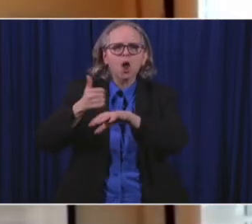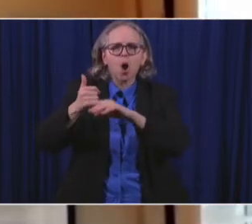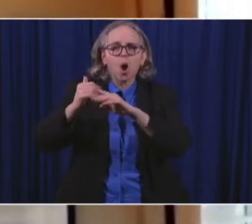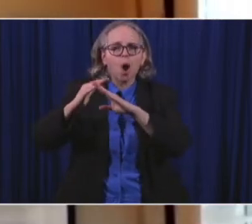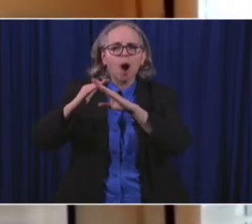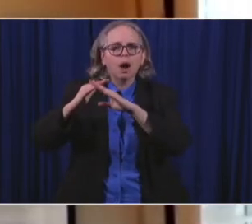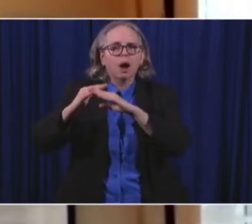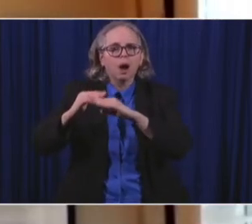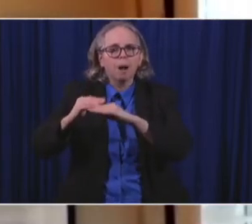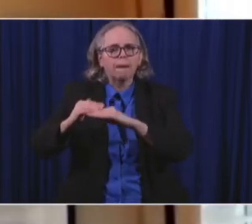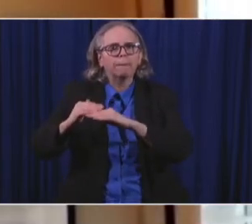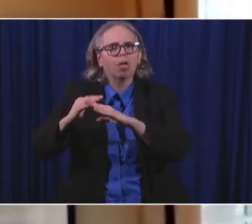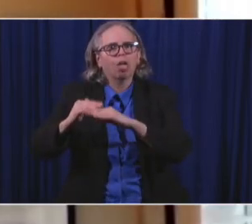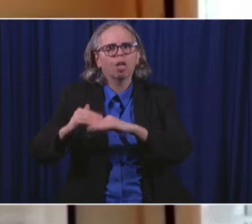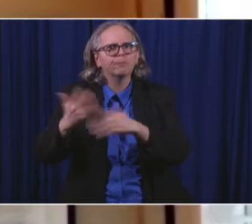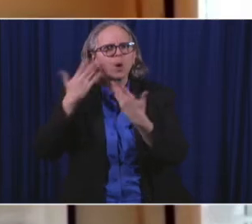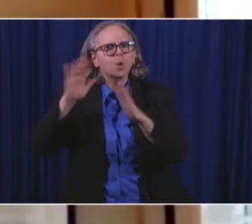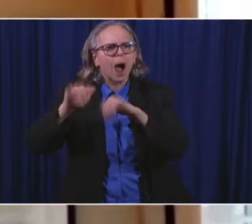a more robust